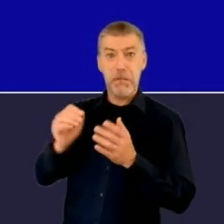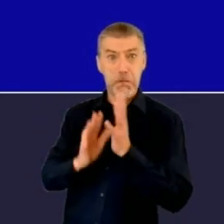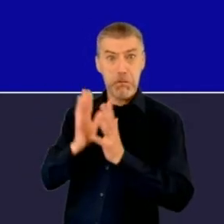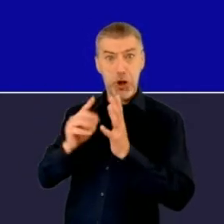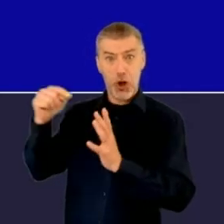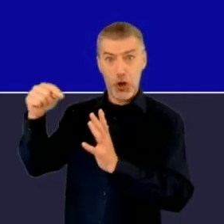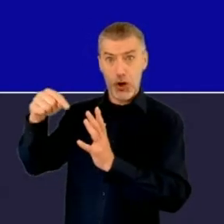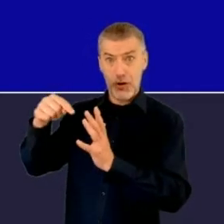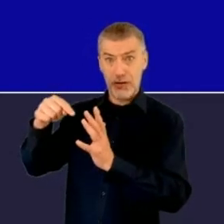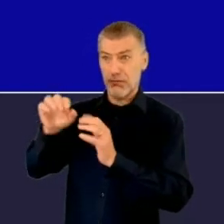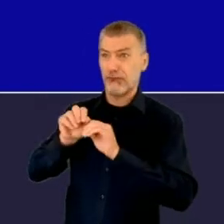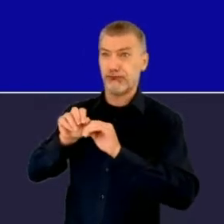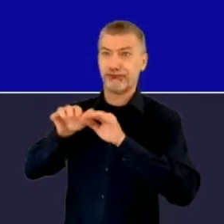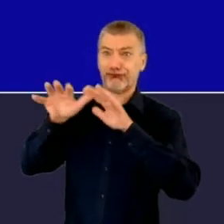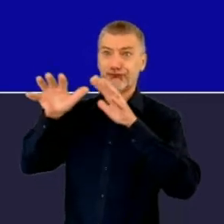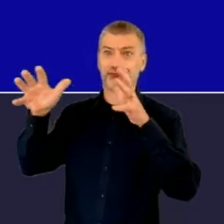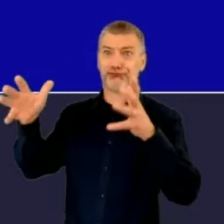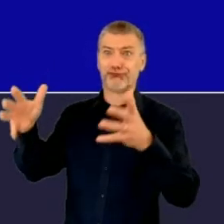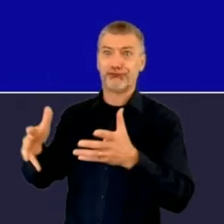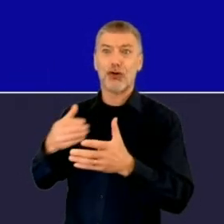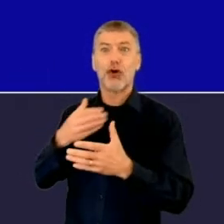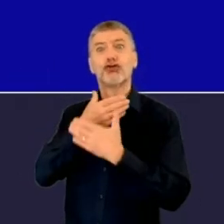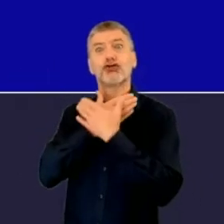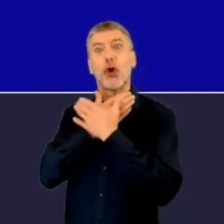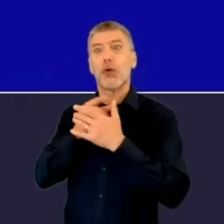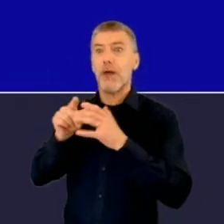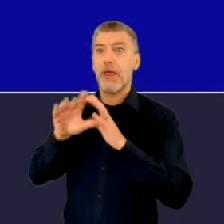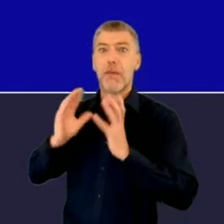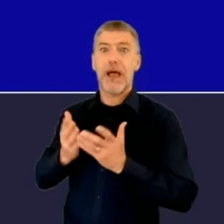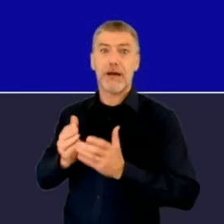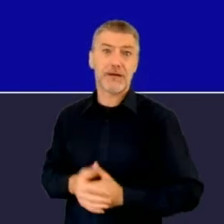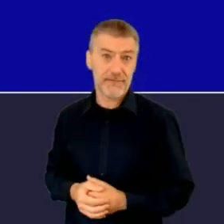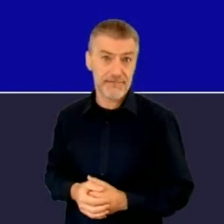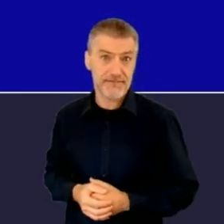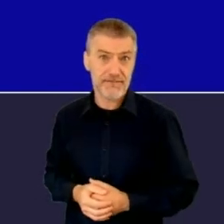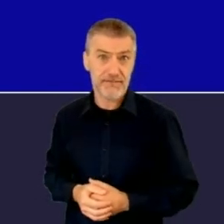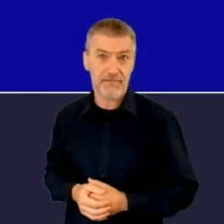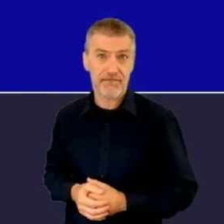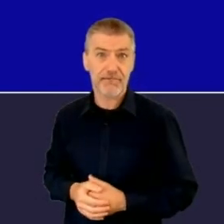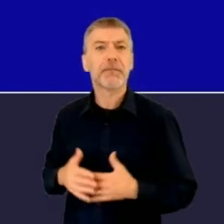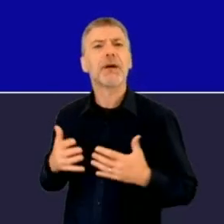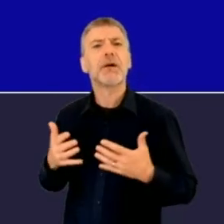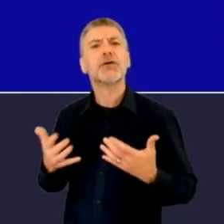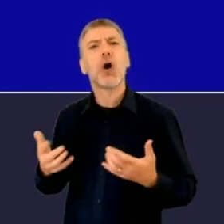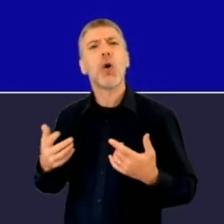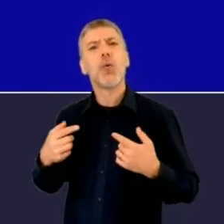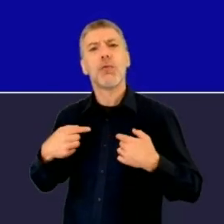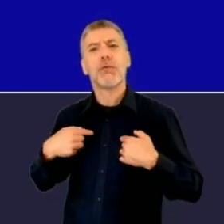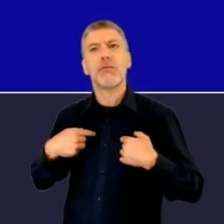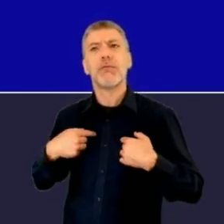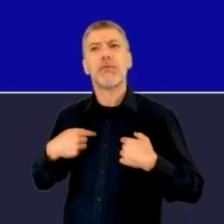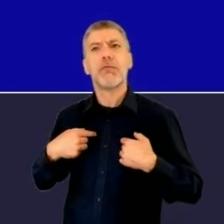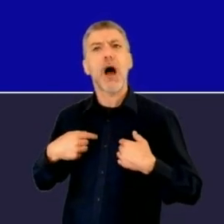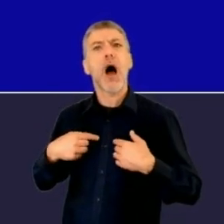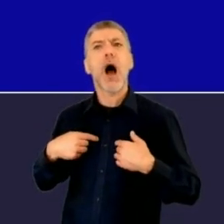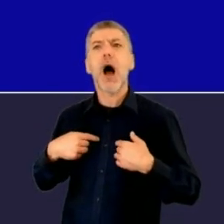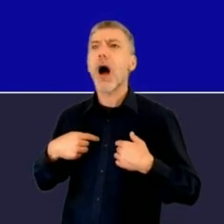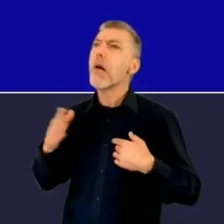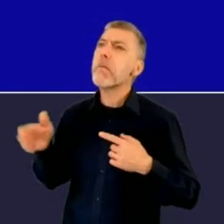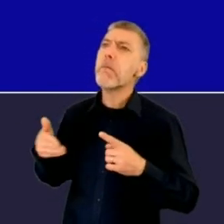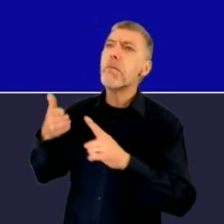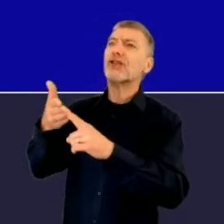planet. So again, this is why it's our mission at Rolls-Royce now to find the technology